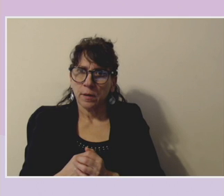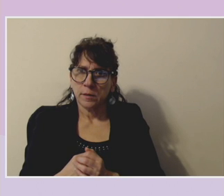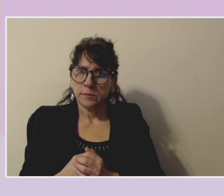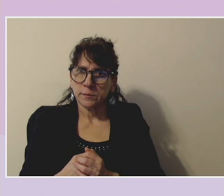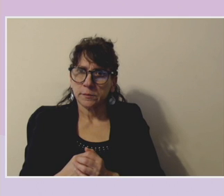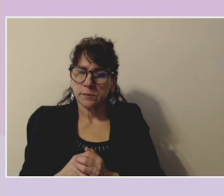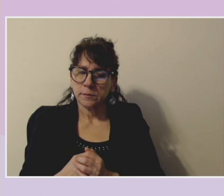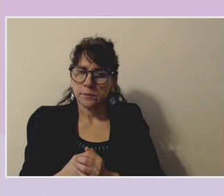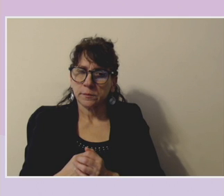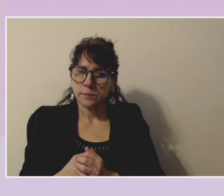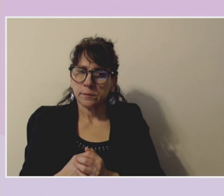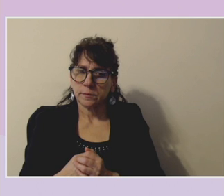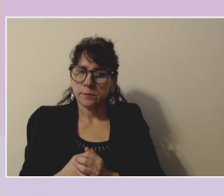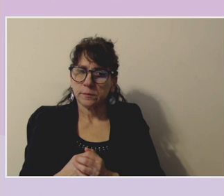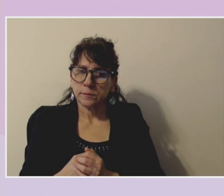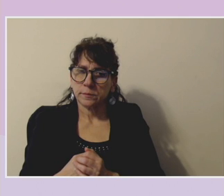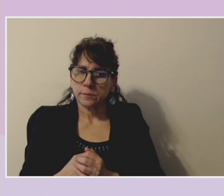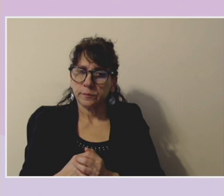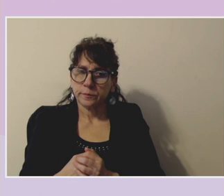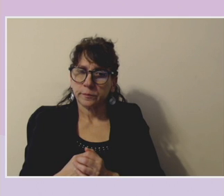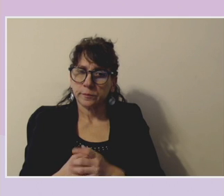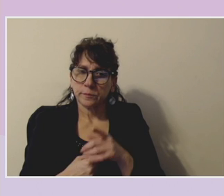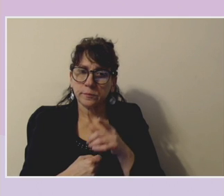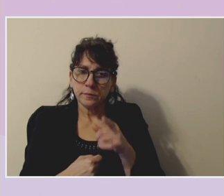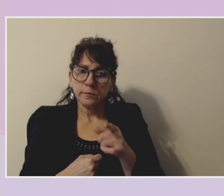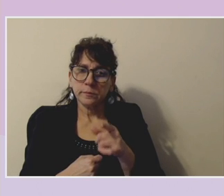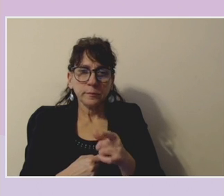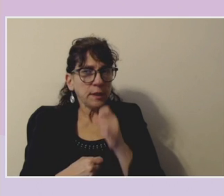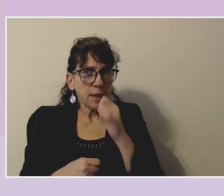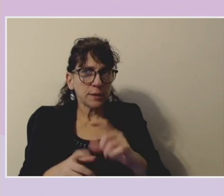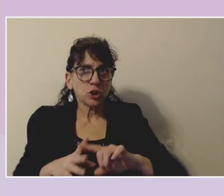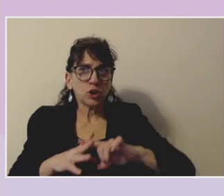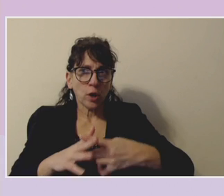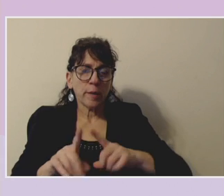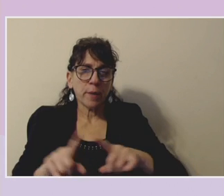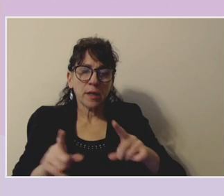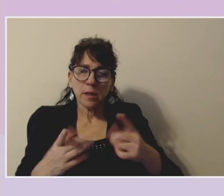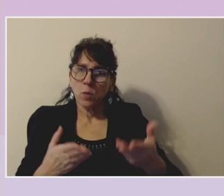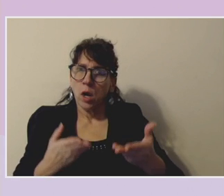it didn't start it, but it certainly has brought it to light.